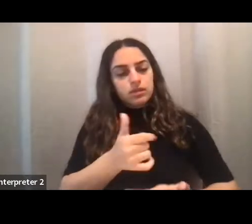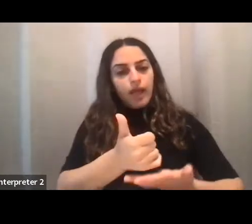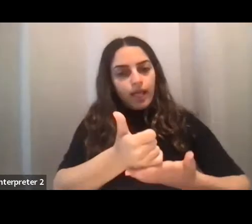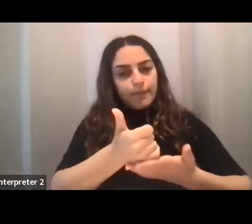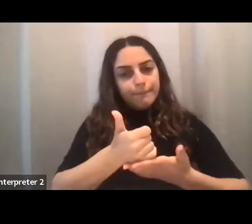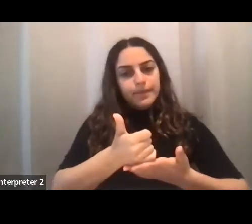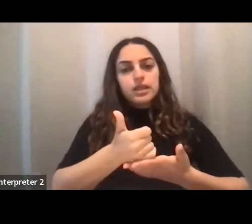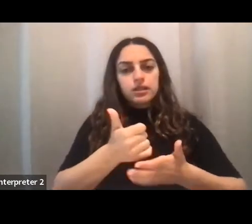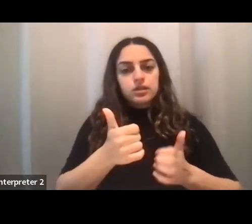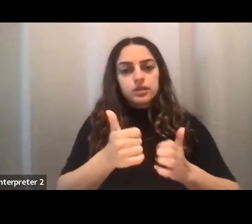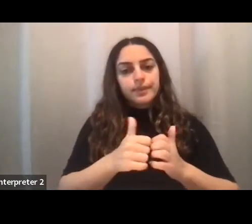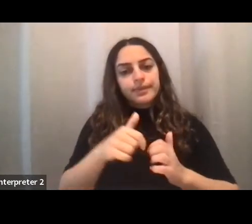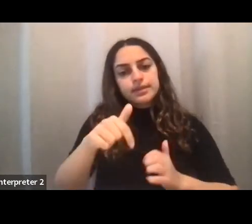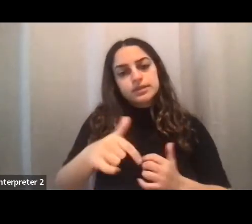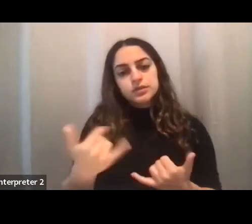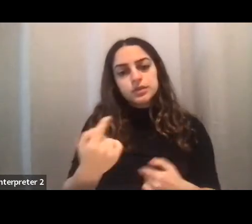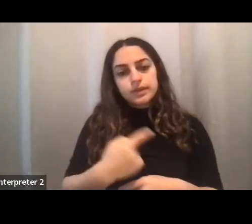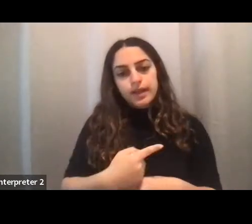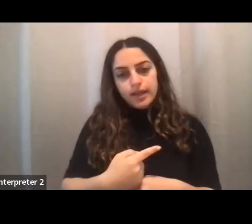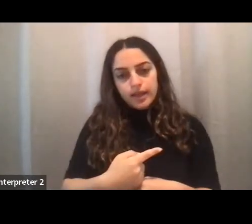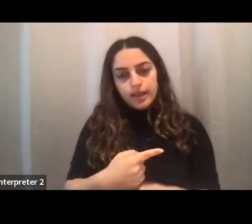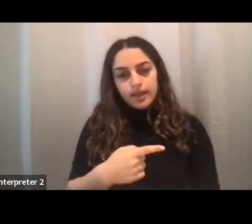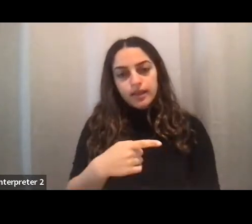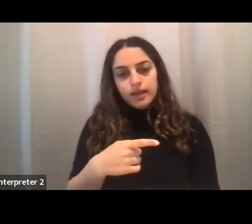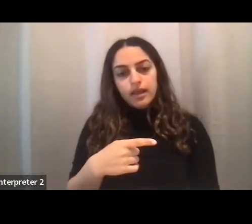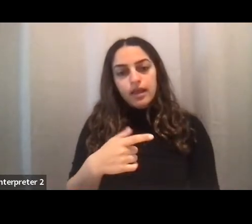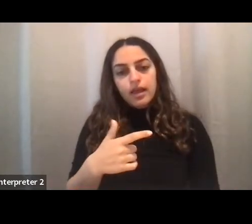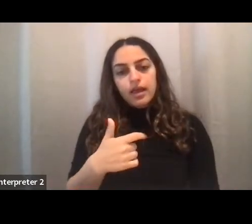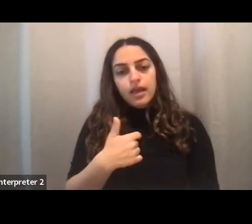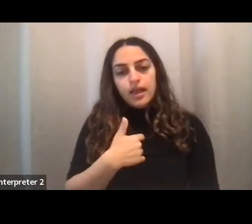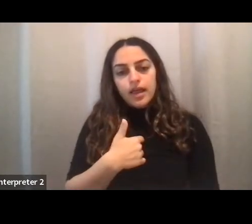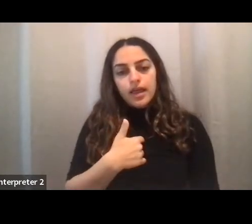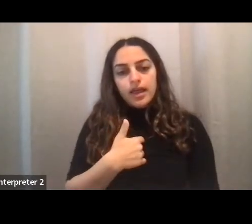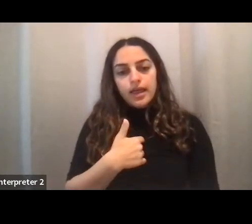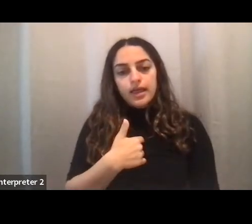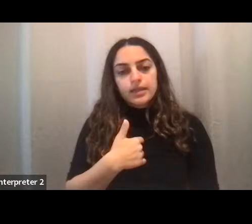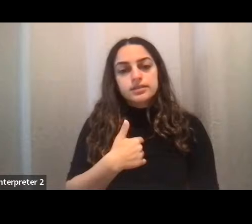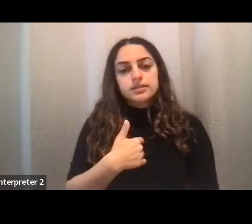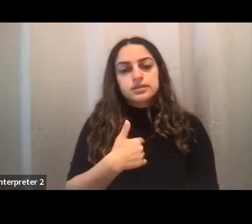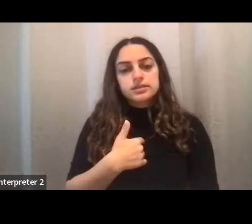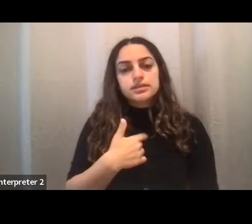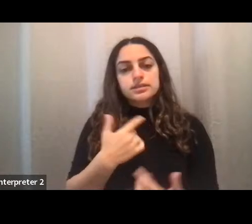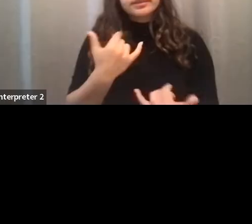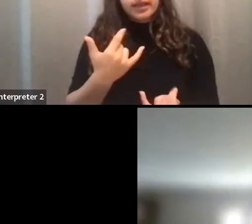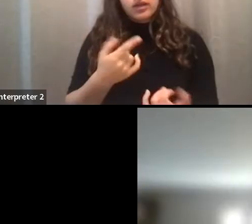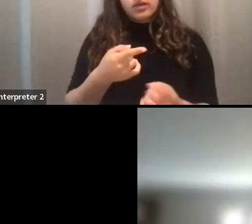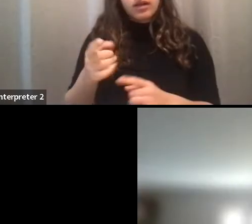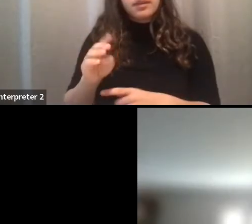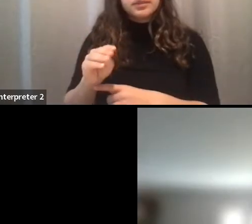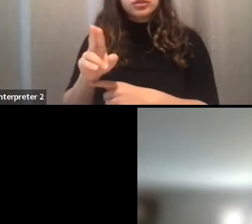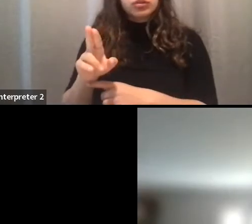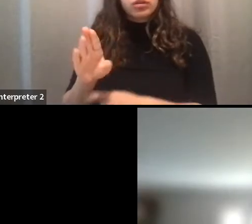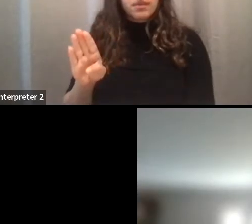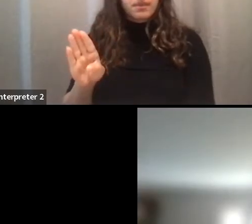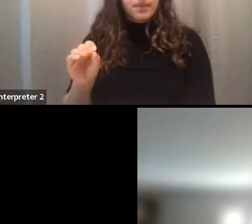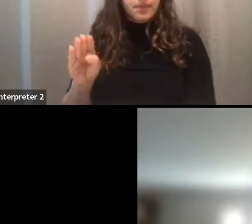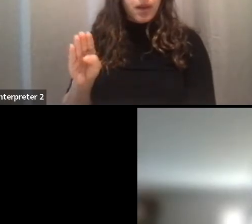with the hearing today and i would then go to mr bob sing